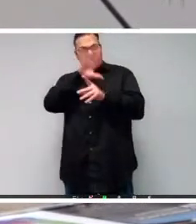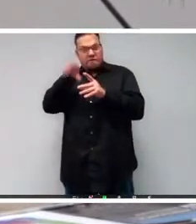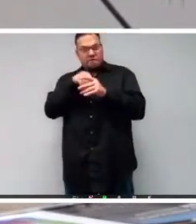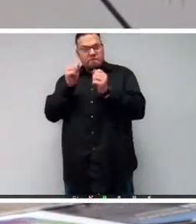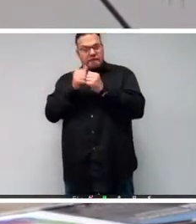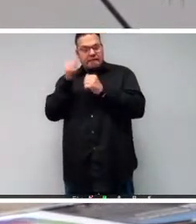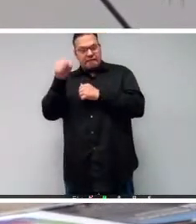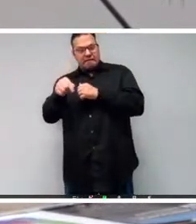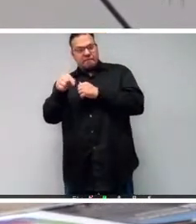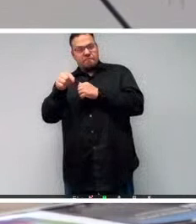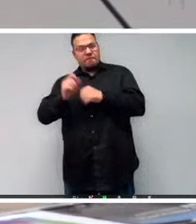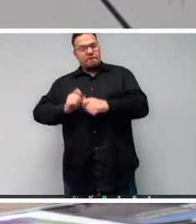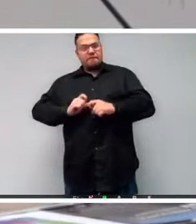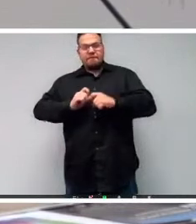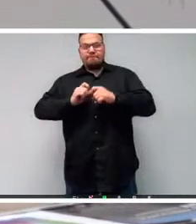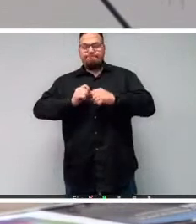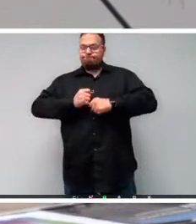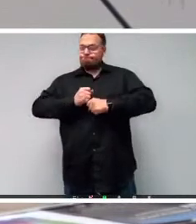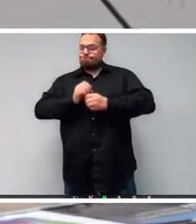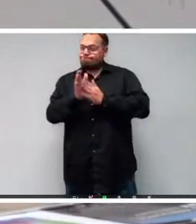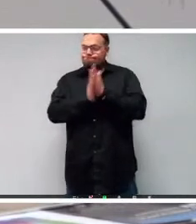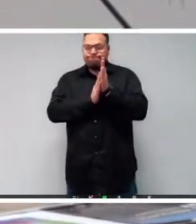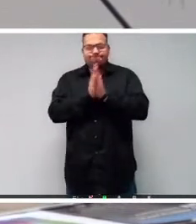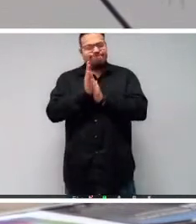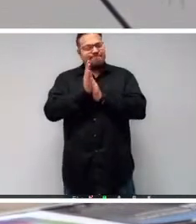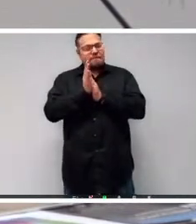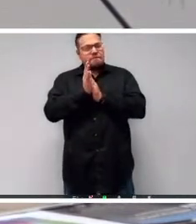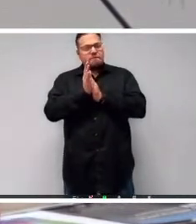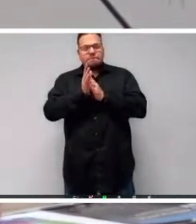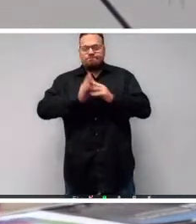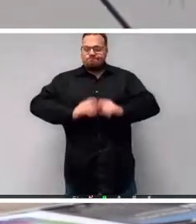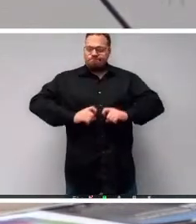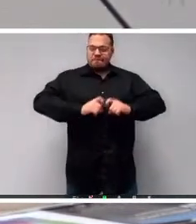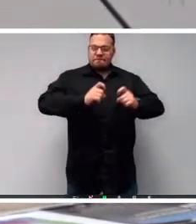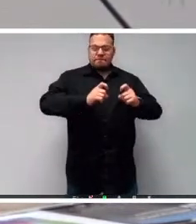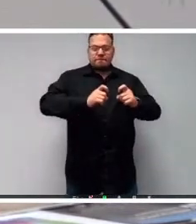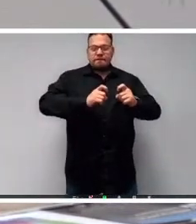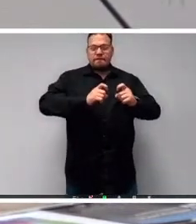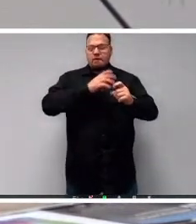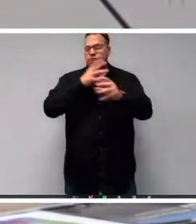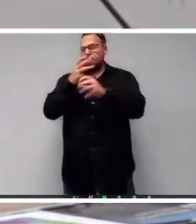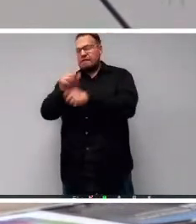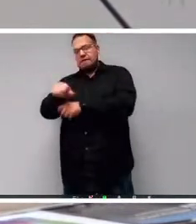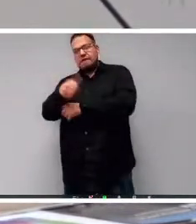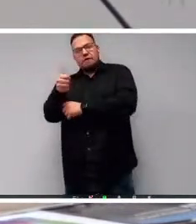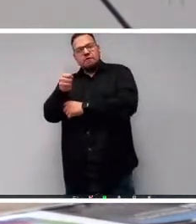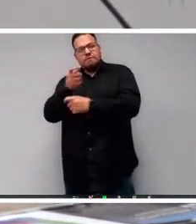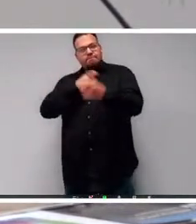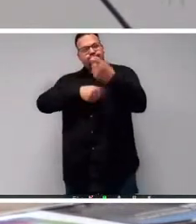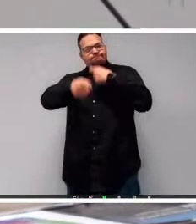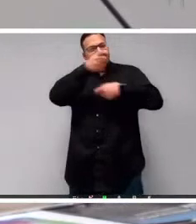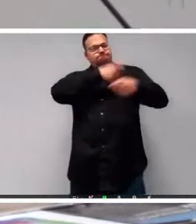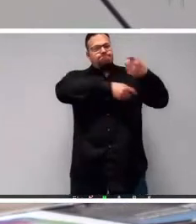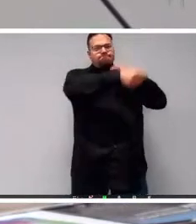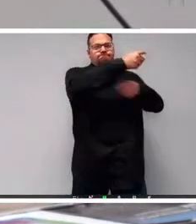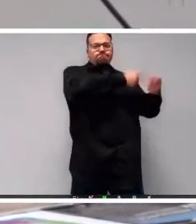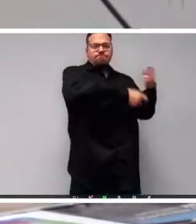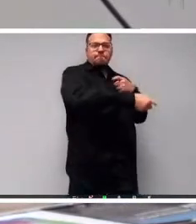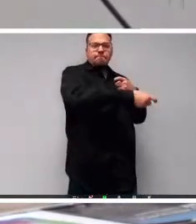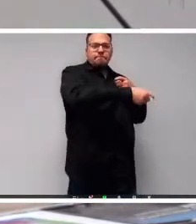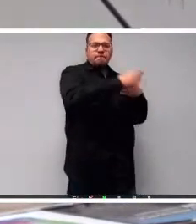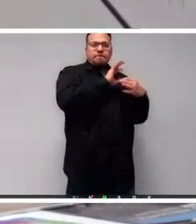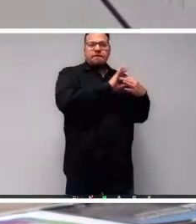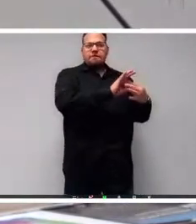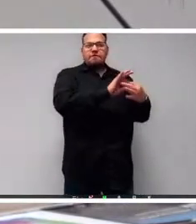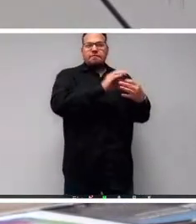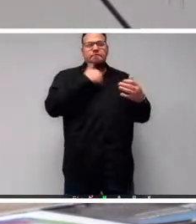was giving and trusting the others. It was a reciprocal relationship, and it still is. So I'll say